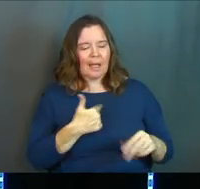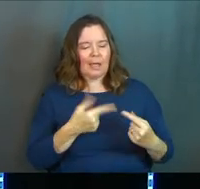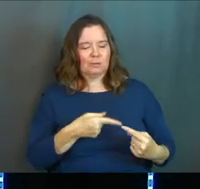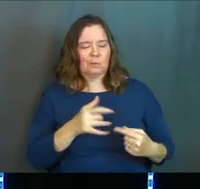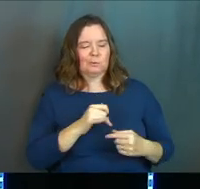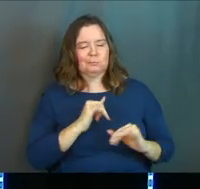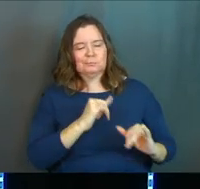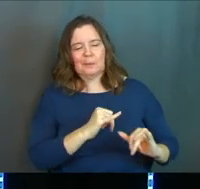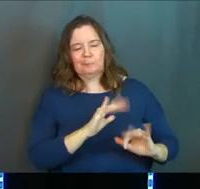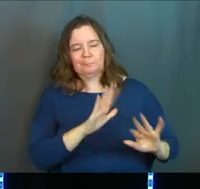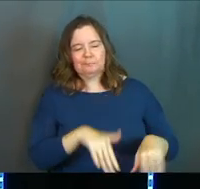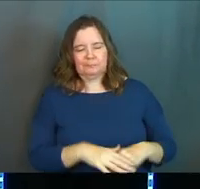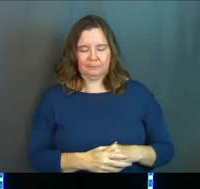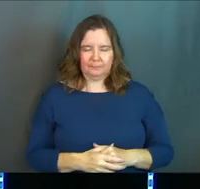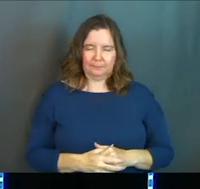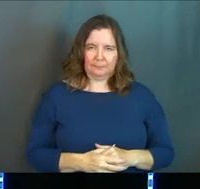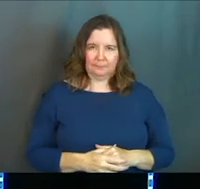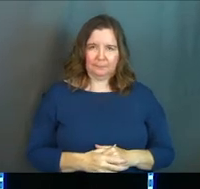had to struggle too